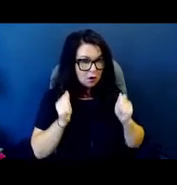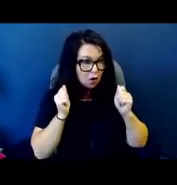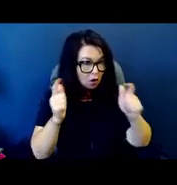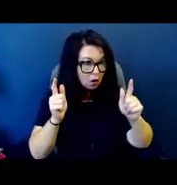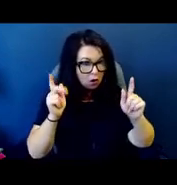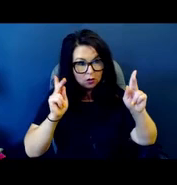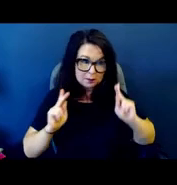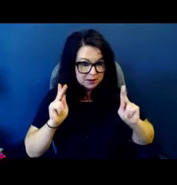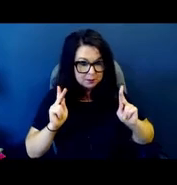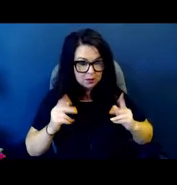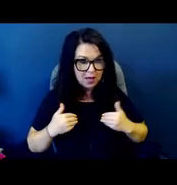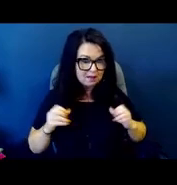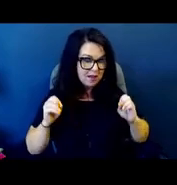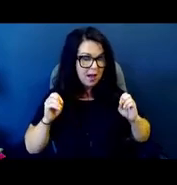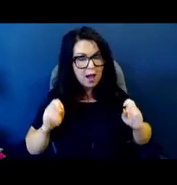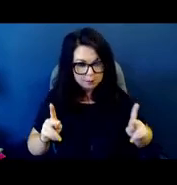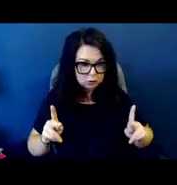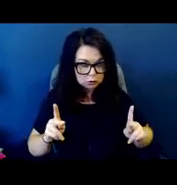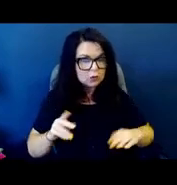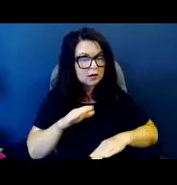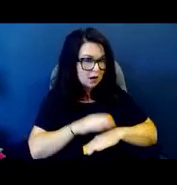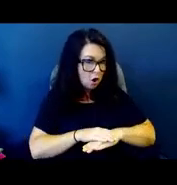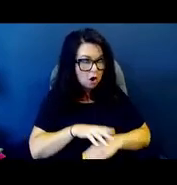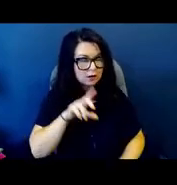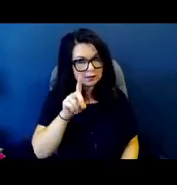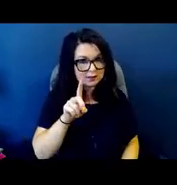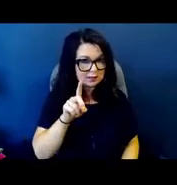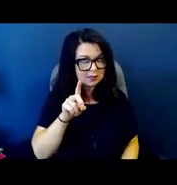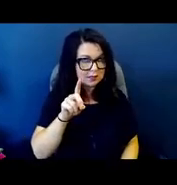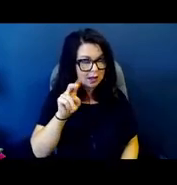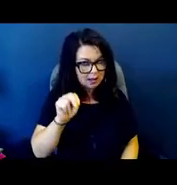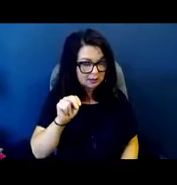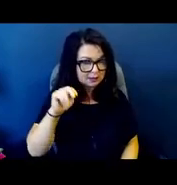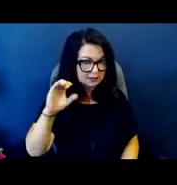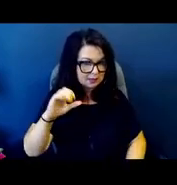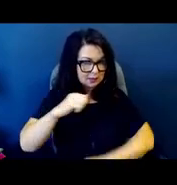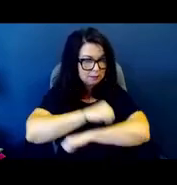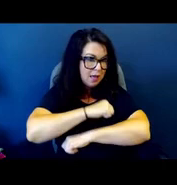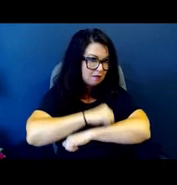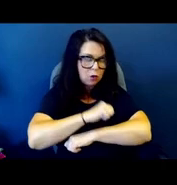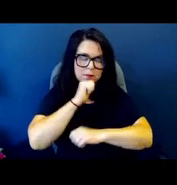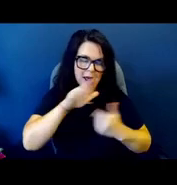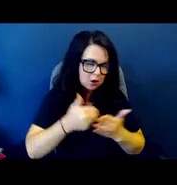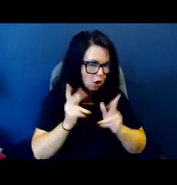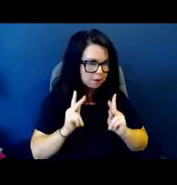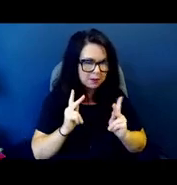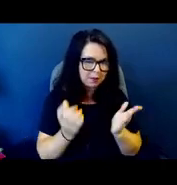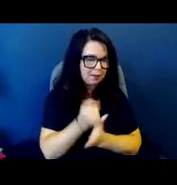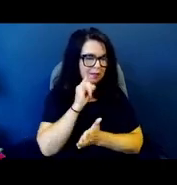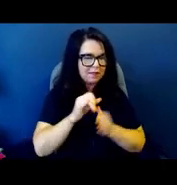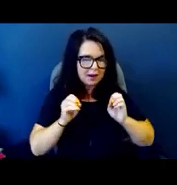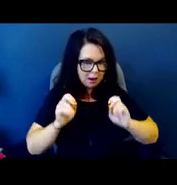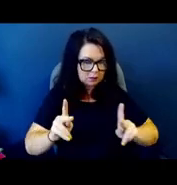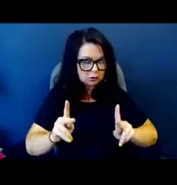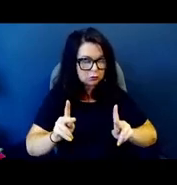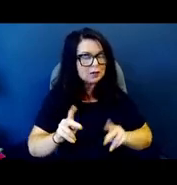DNC platform, like we're going to be able to say, but everyone has the opportunity to vote who is over, a voting age. And